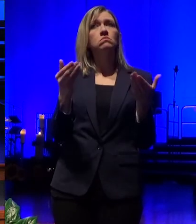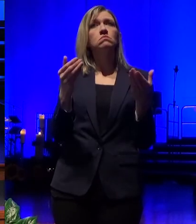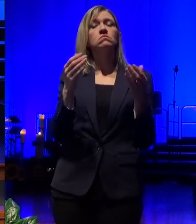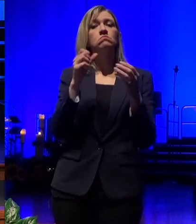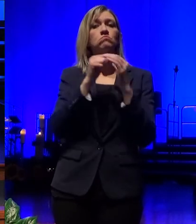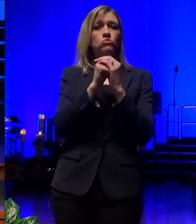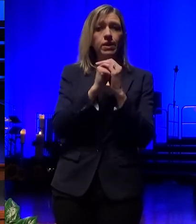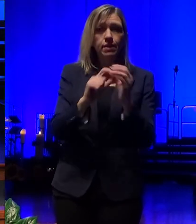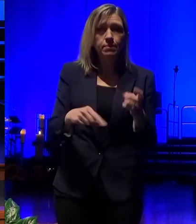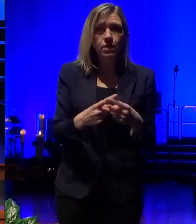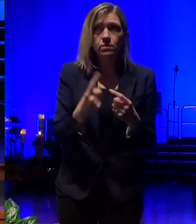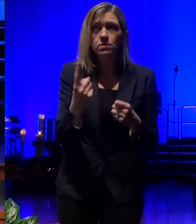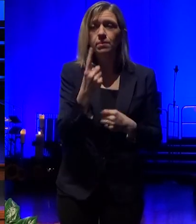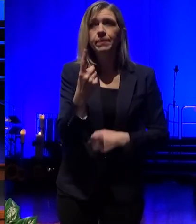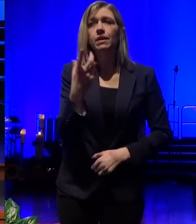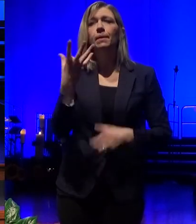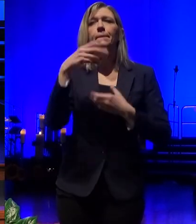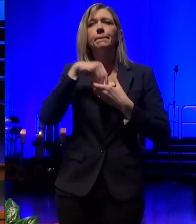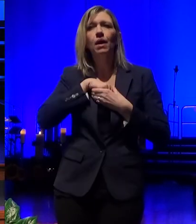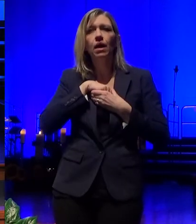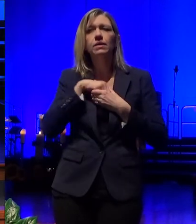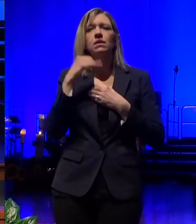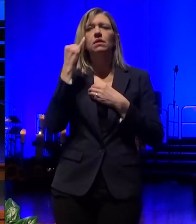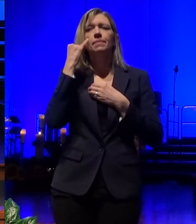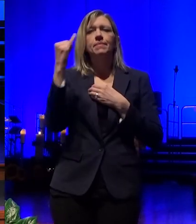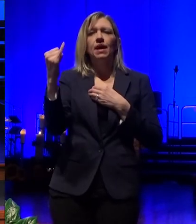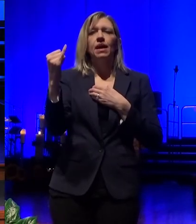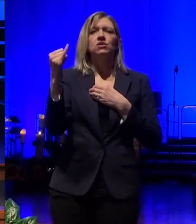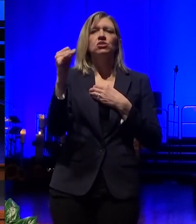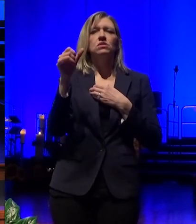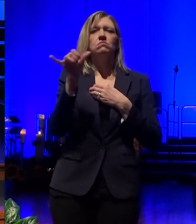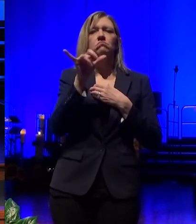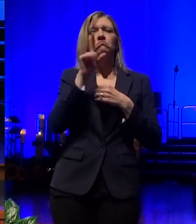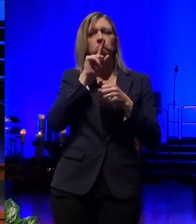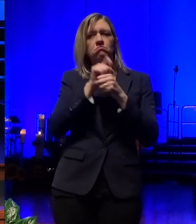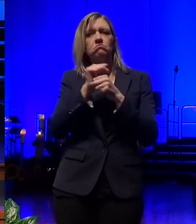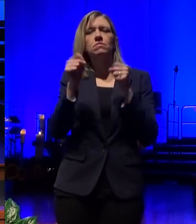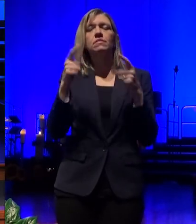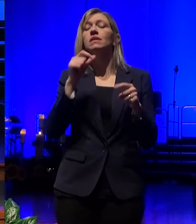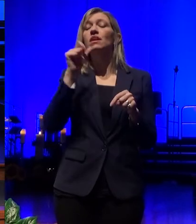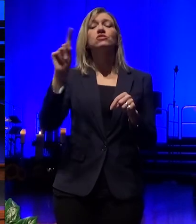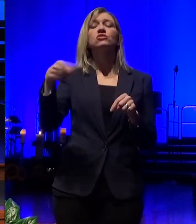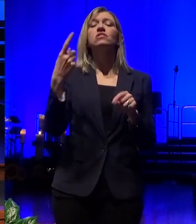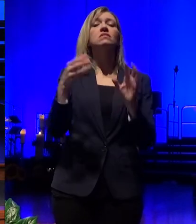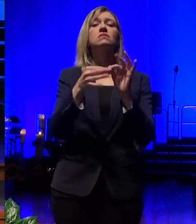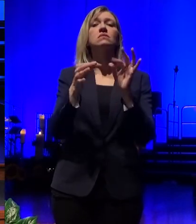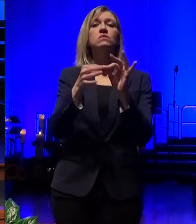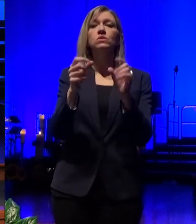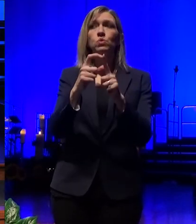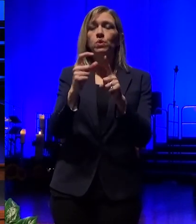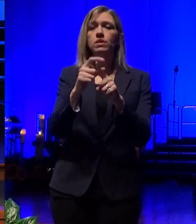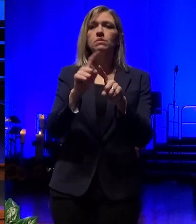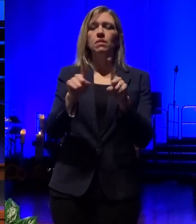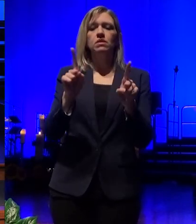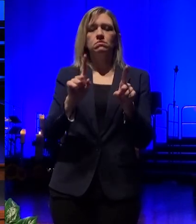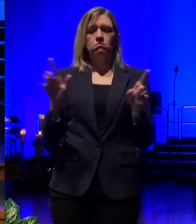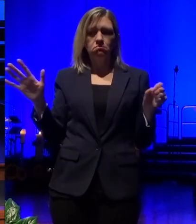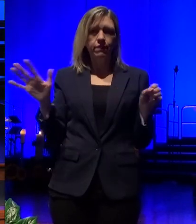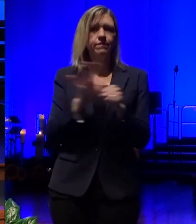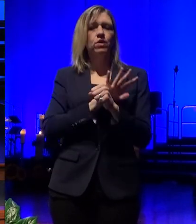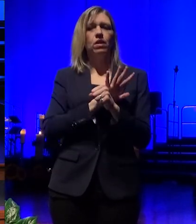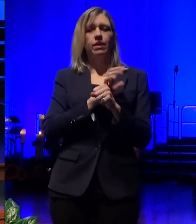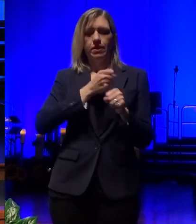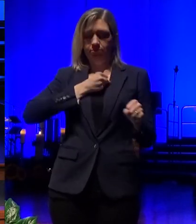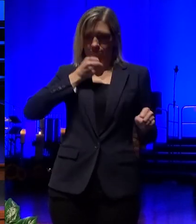something, to embody it and imagine it as so, not just say the words, but to imagine it with the